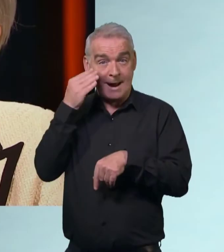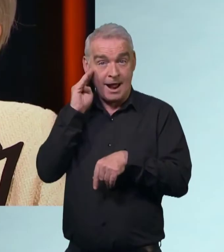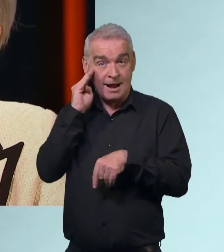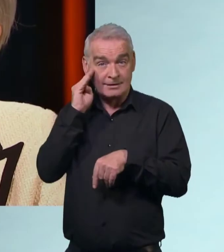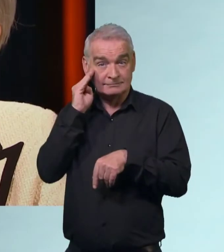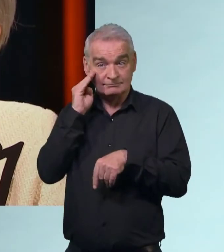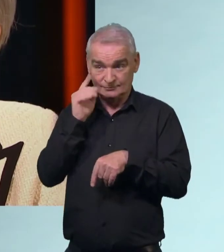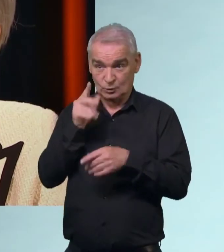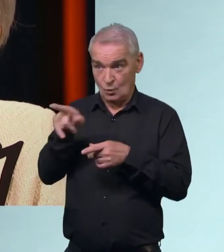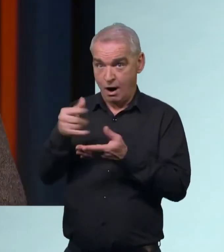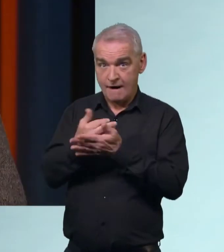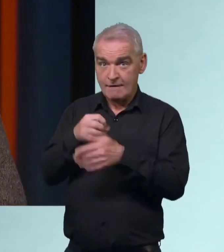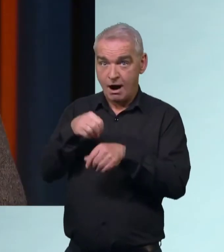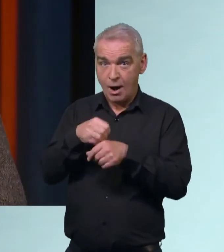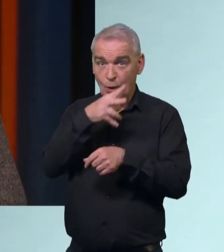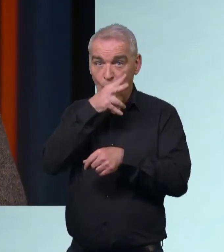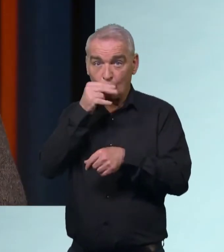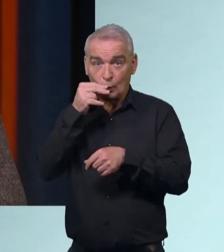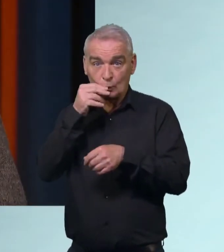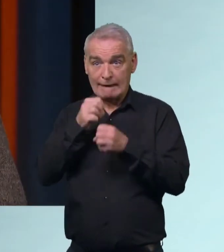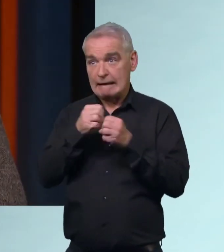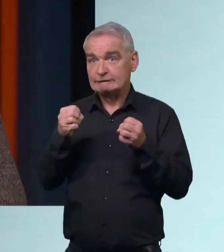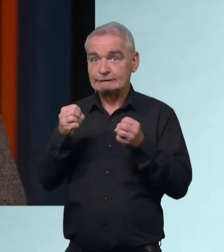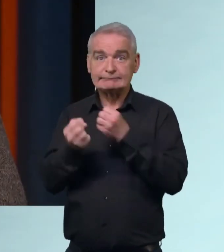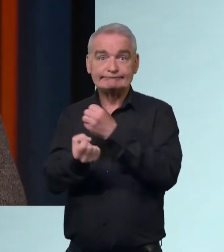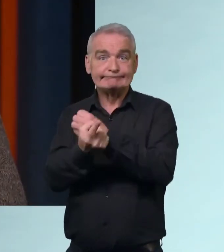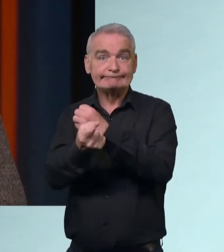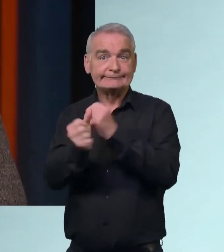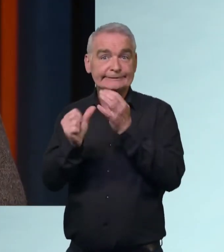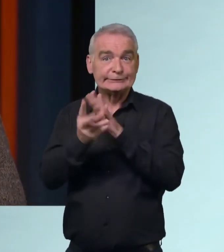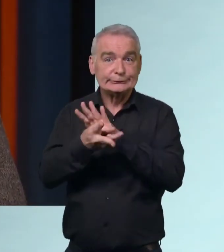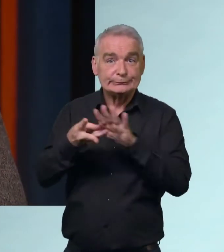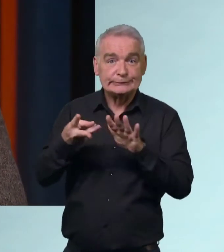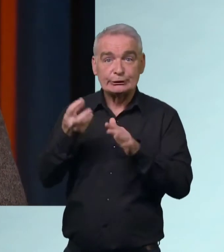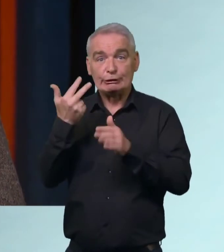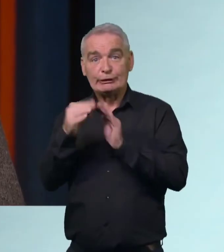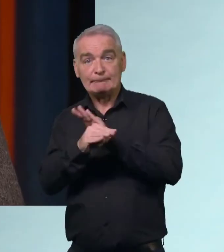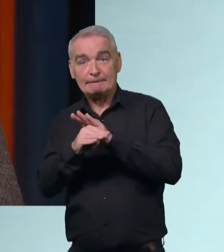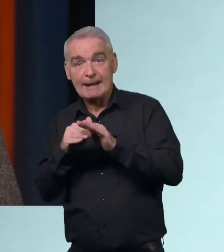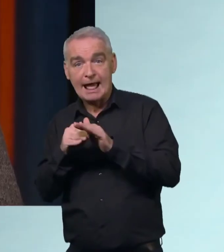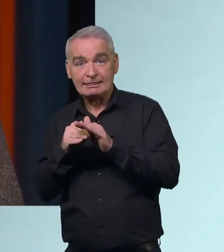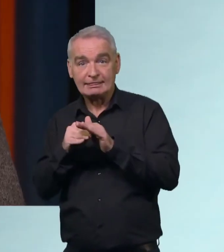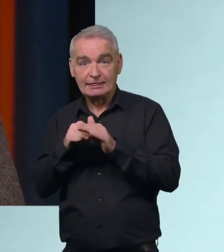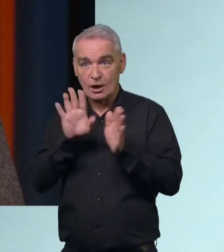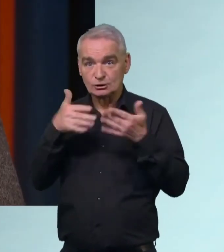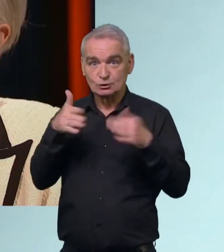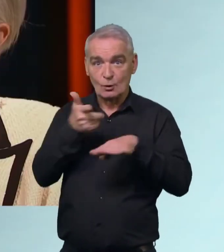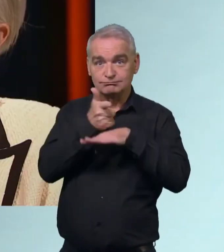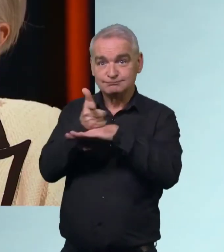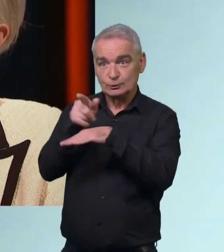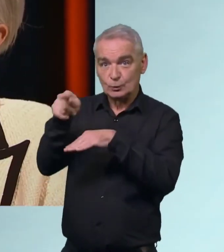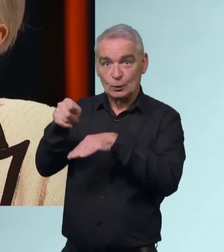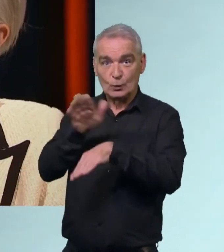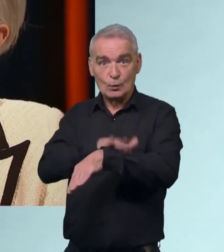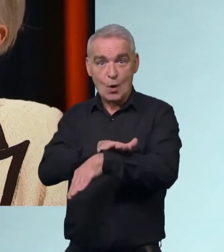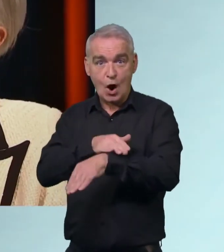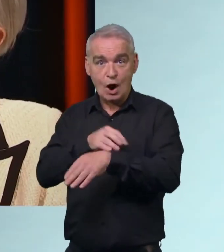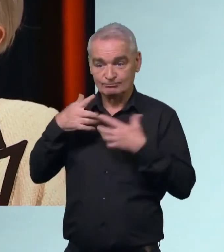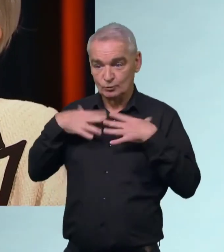You almost seem to be on the news once every 6 weeks or 3 months or something, and that footage of you